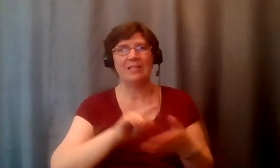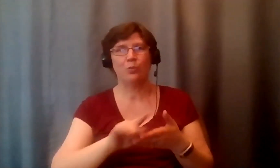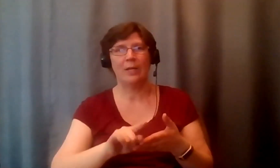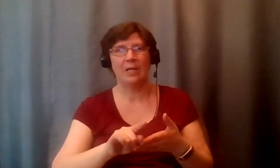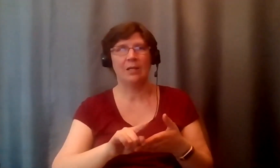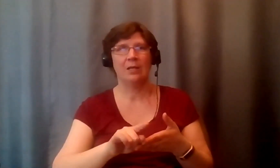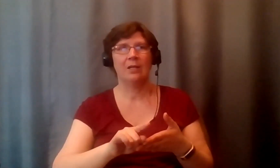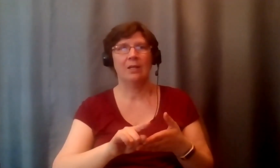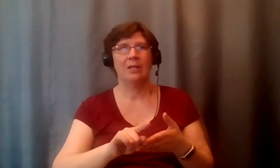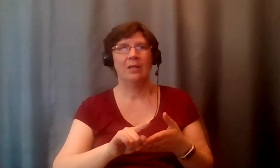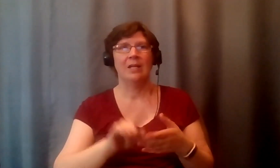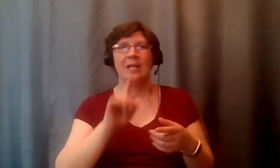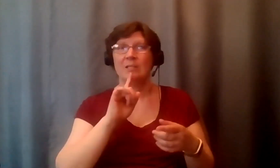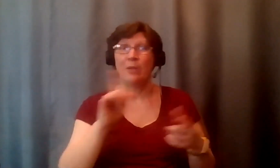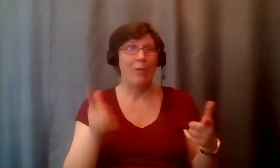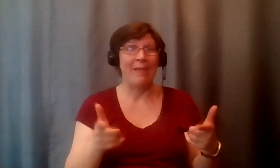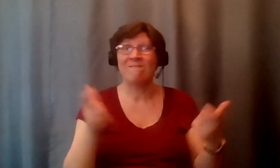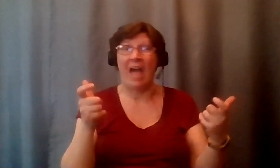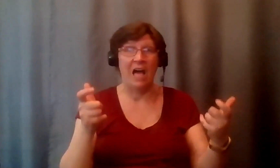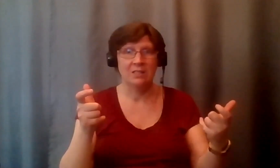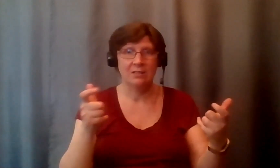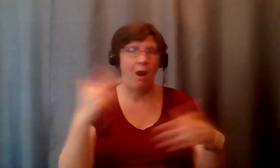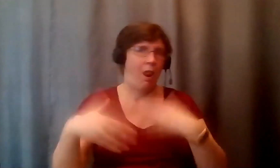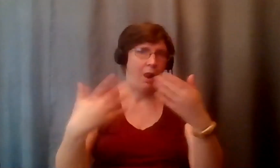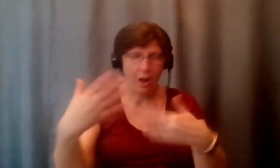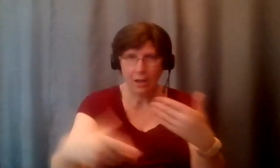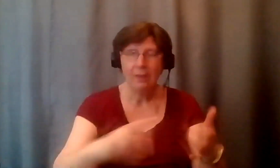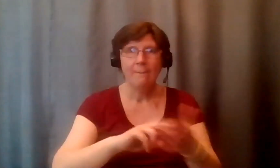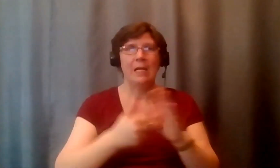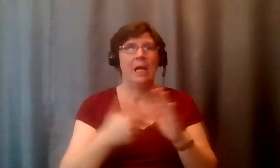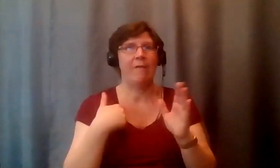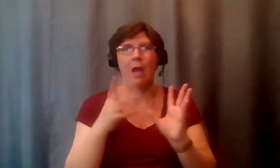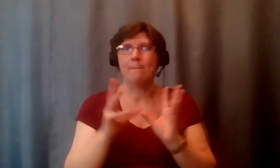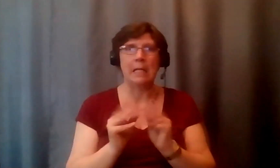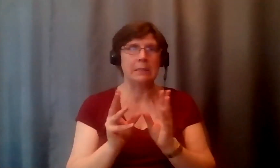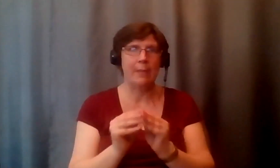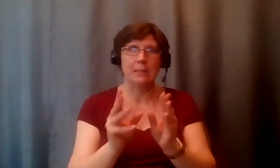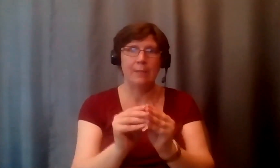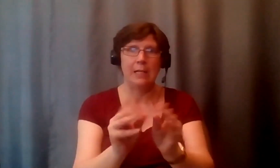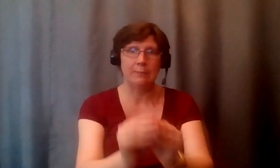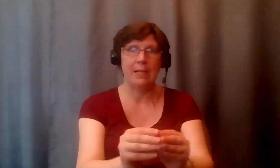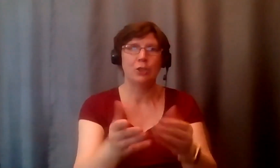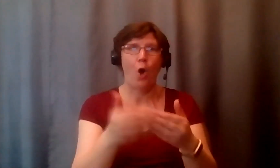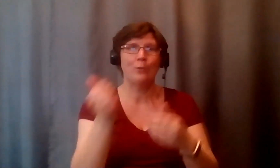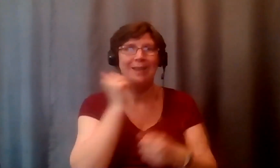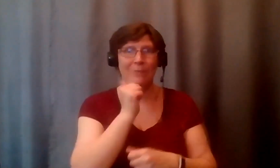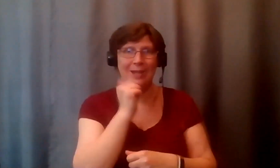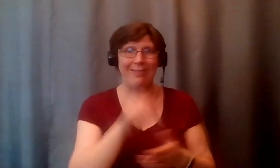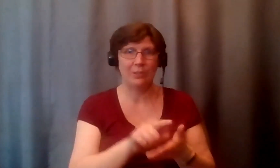into supersonic speed, meaning I've had meetings almost every day this week.